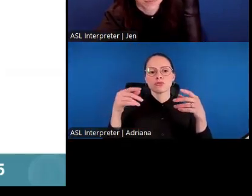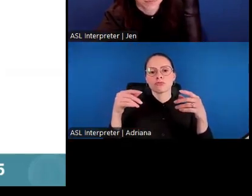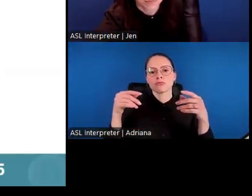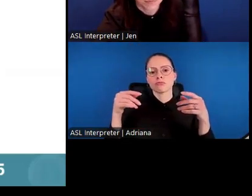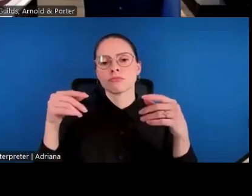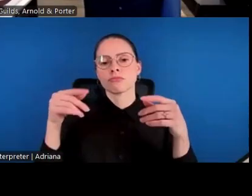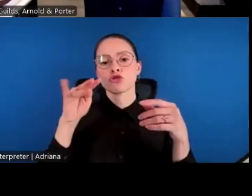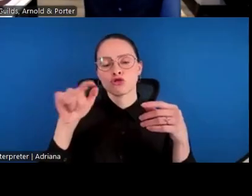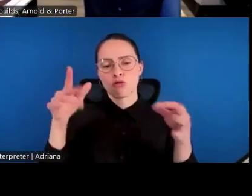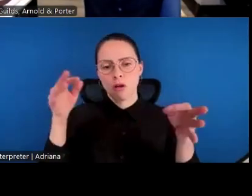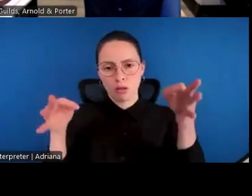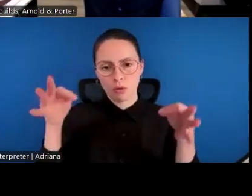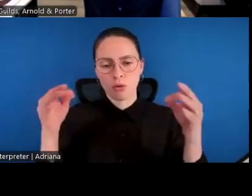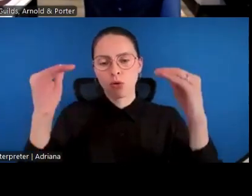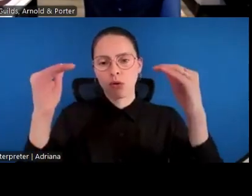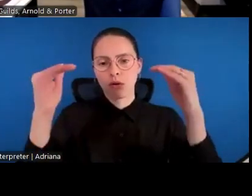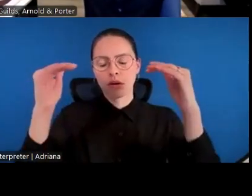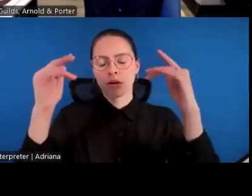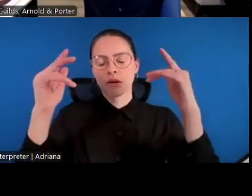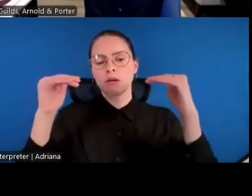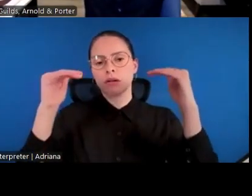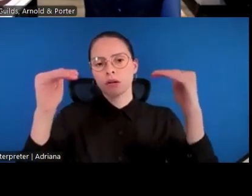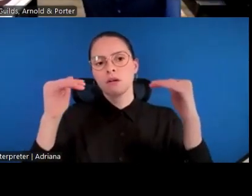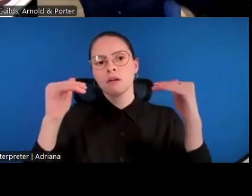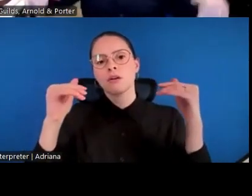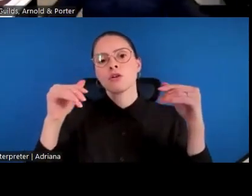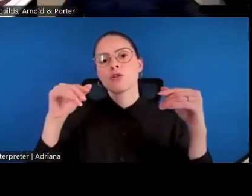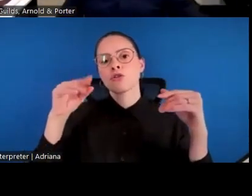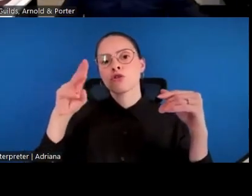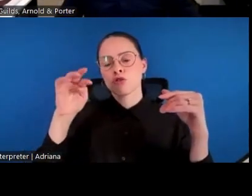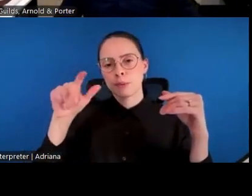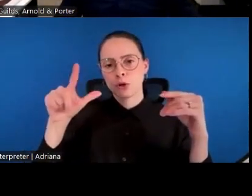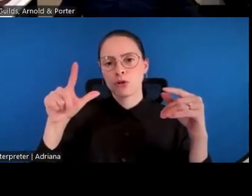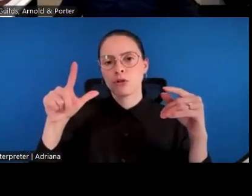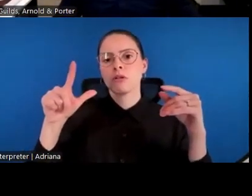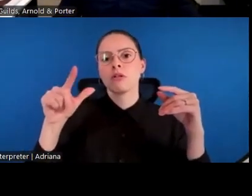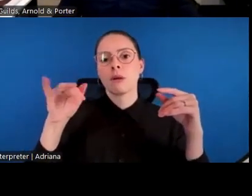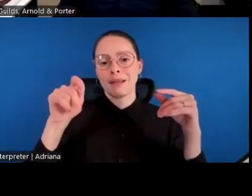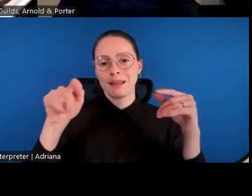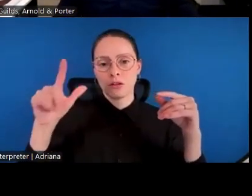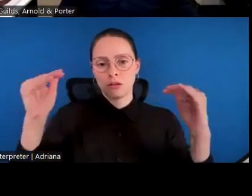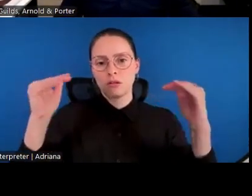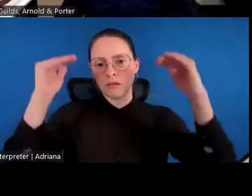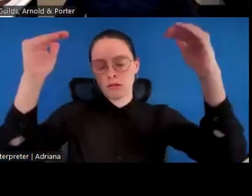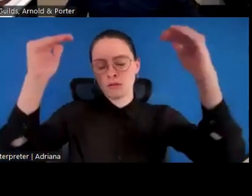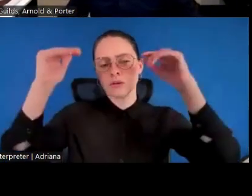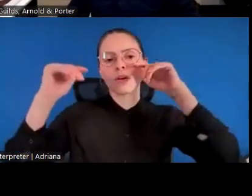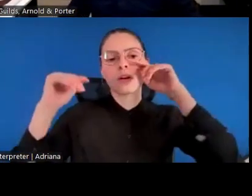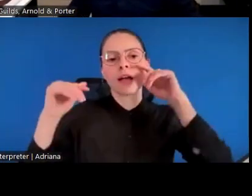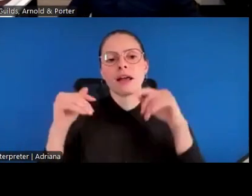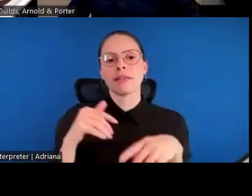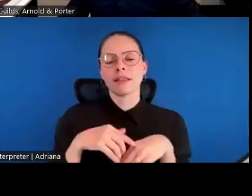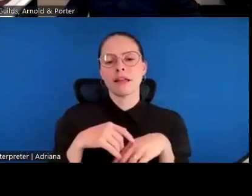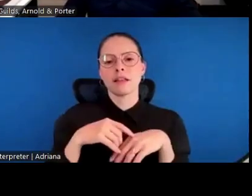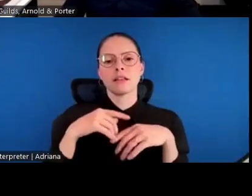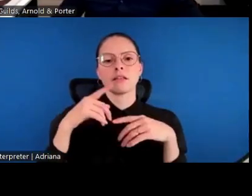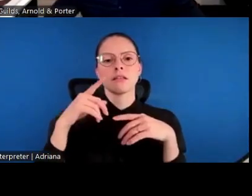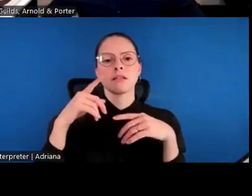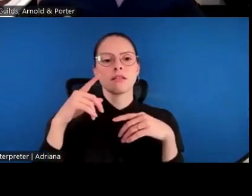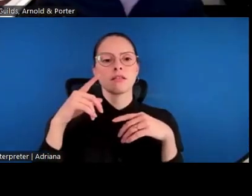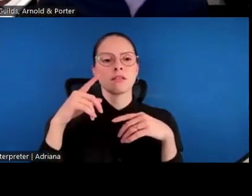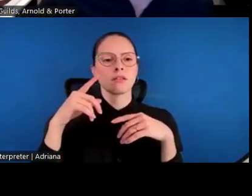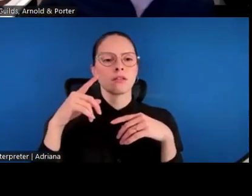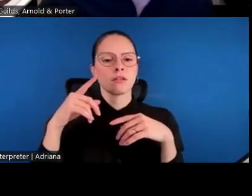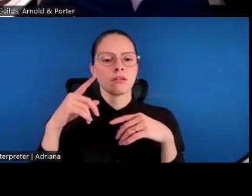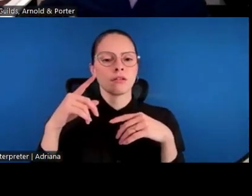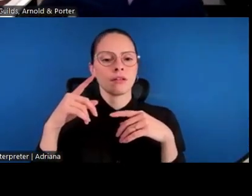and then you have the Court of Appeals of the Armed Forces. Court of Appeals of the Armed Forces is essentially the federal circuit for the military. The next